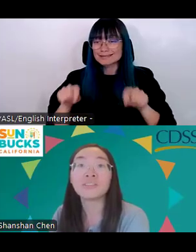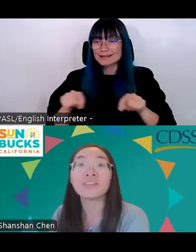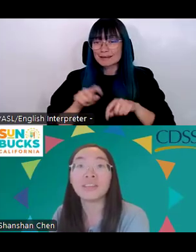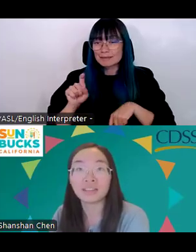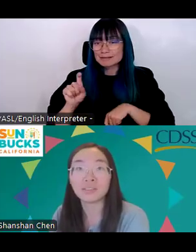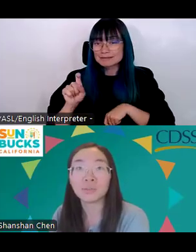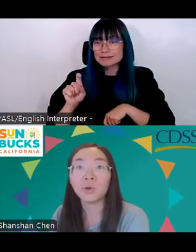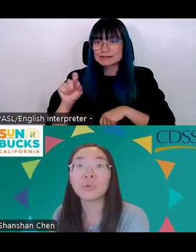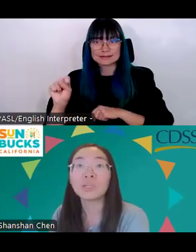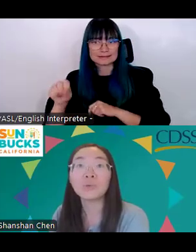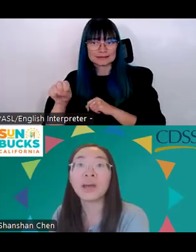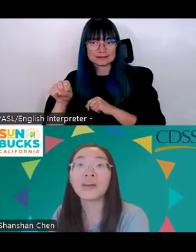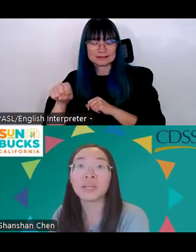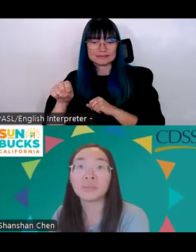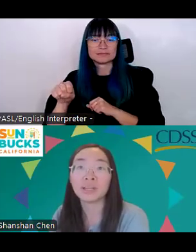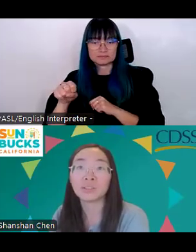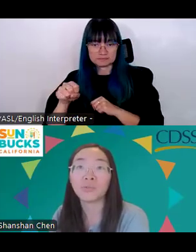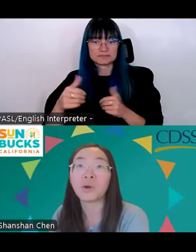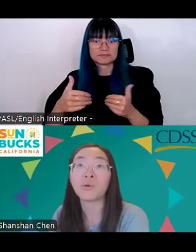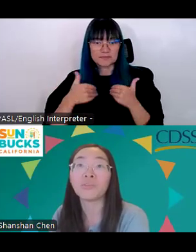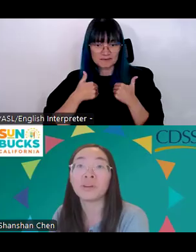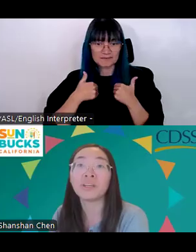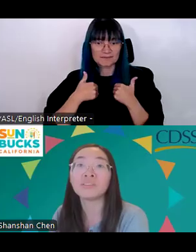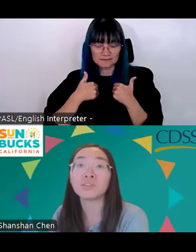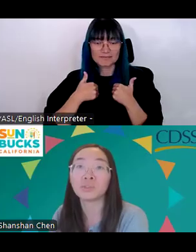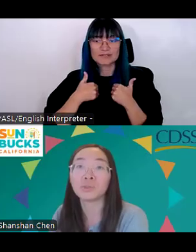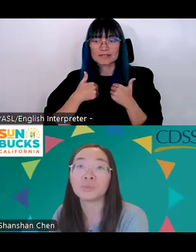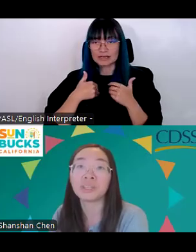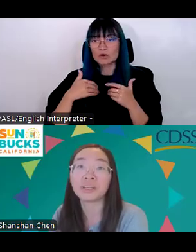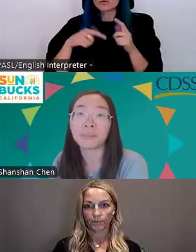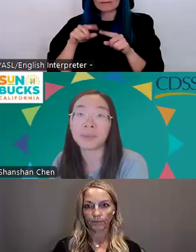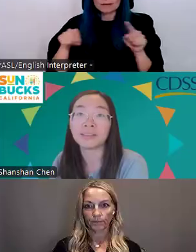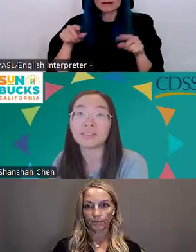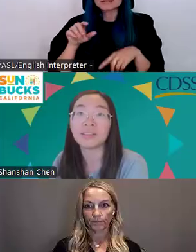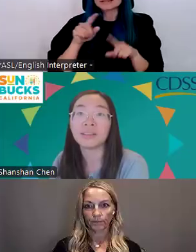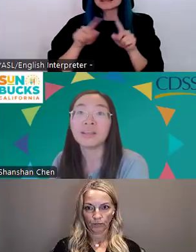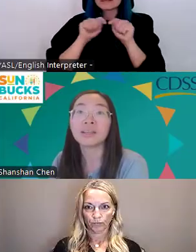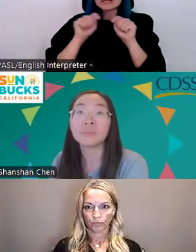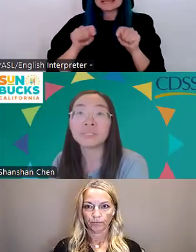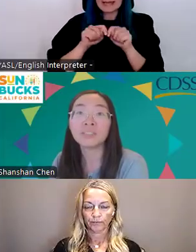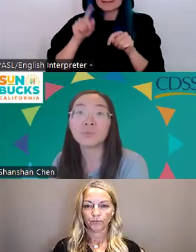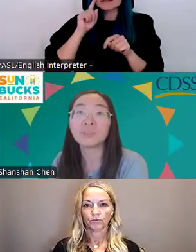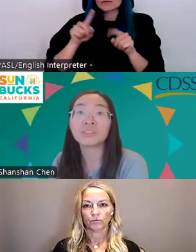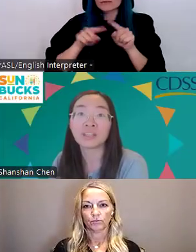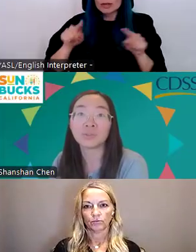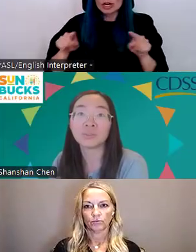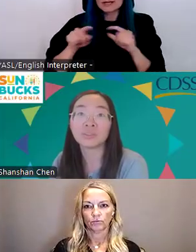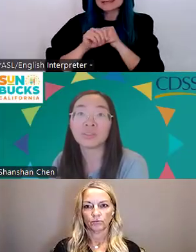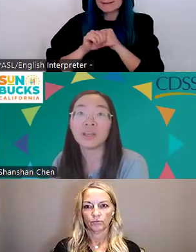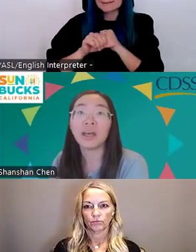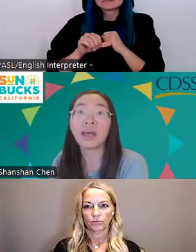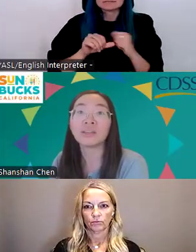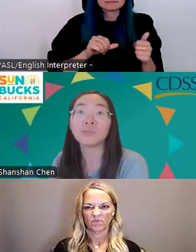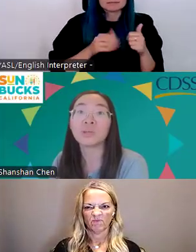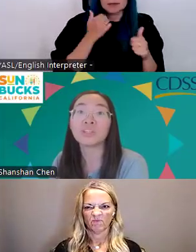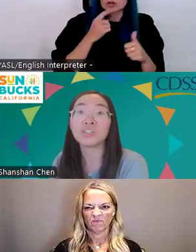the answer is yes. We do have templates for our various social media campaigns, complete with